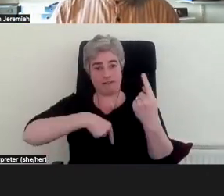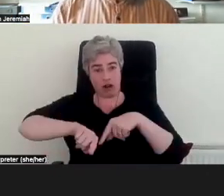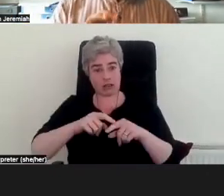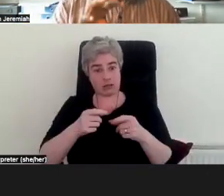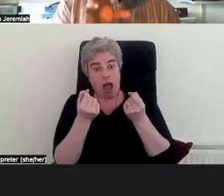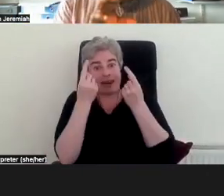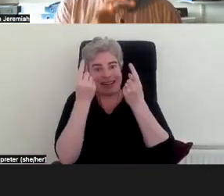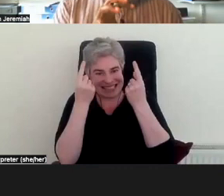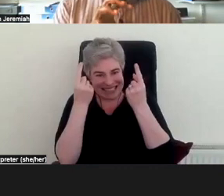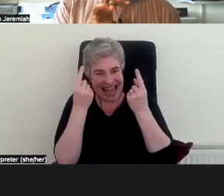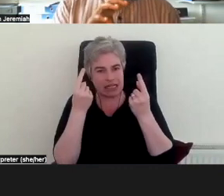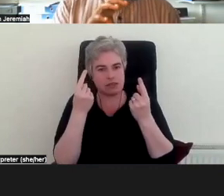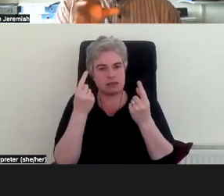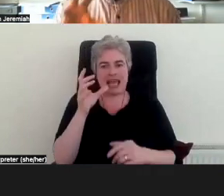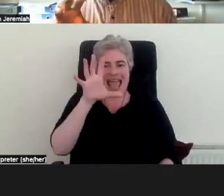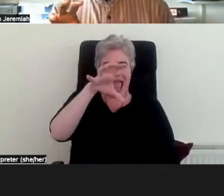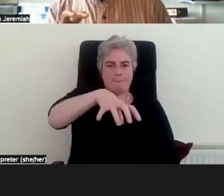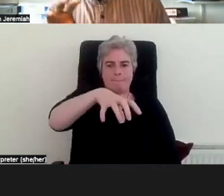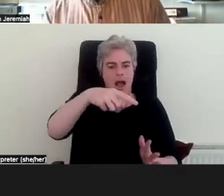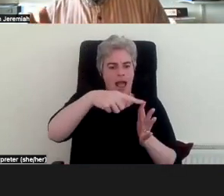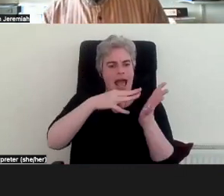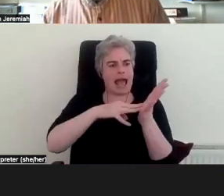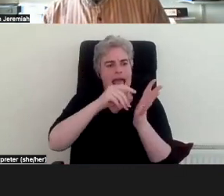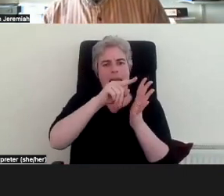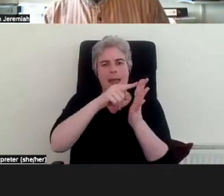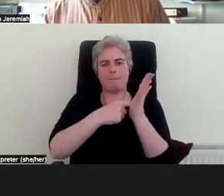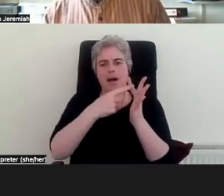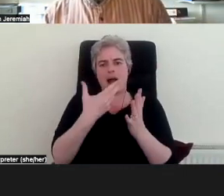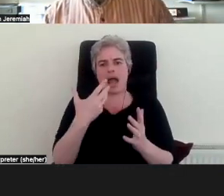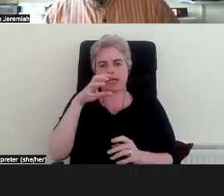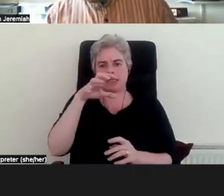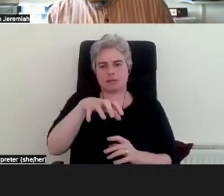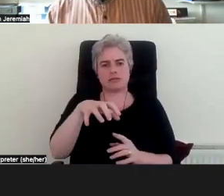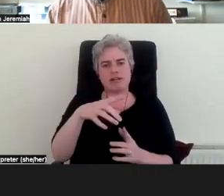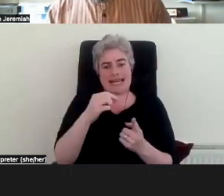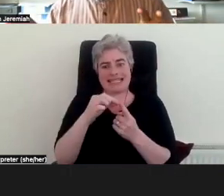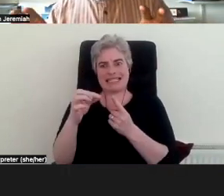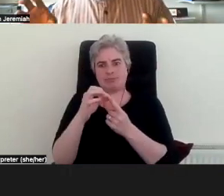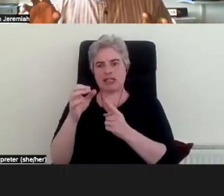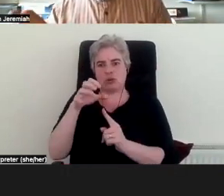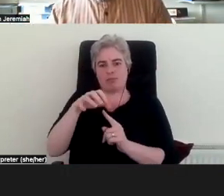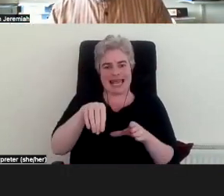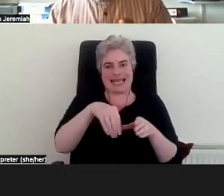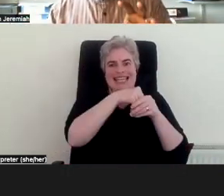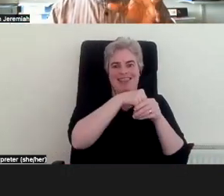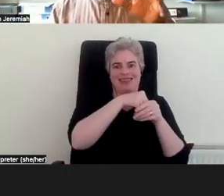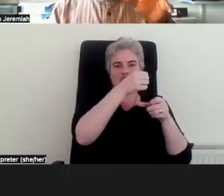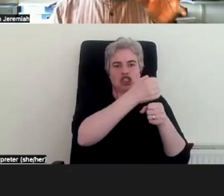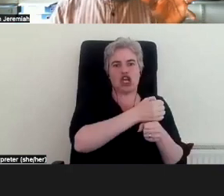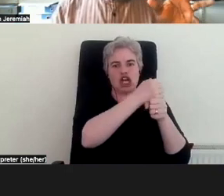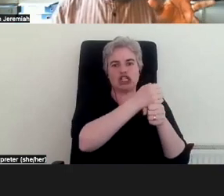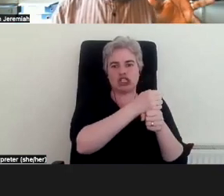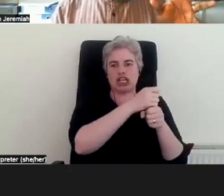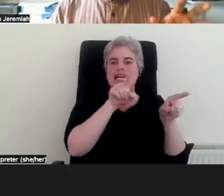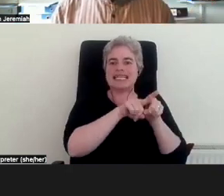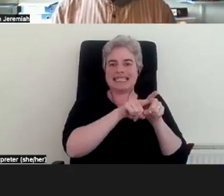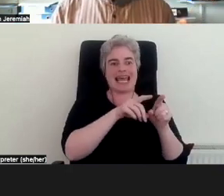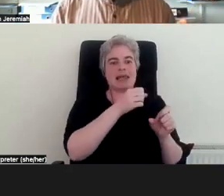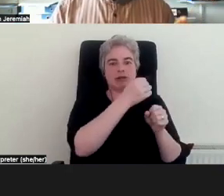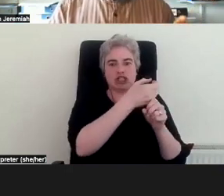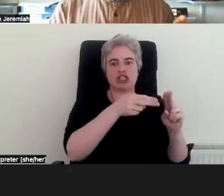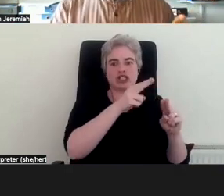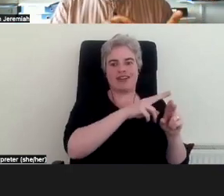that empire had a special place within the church. As the church had a special place in the